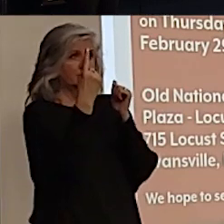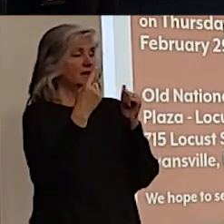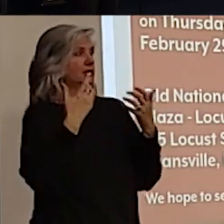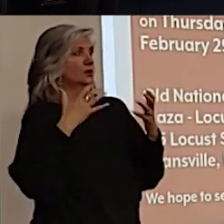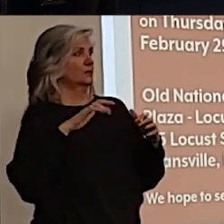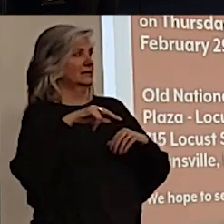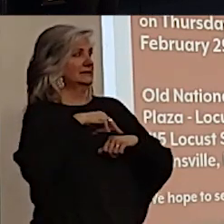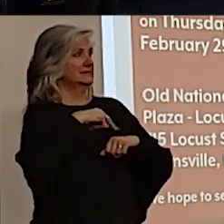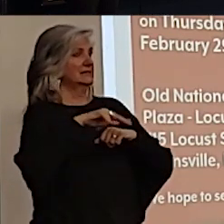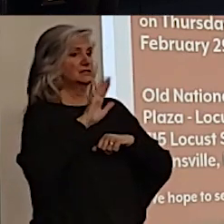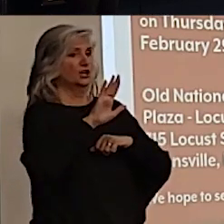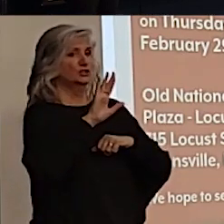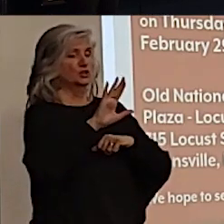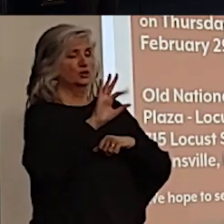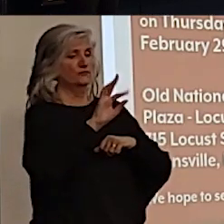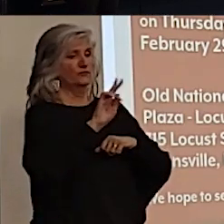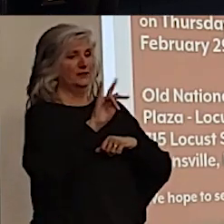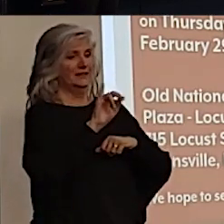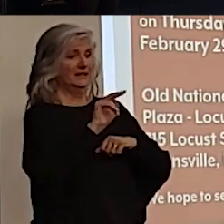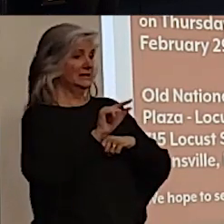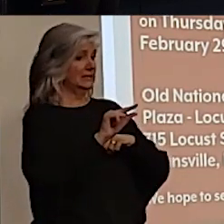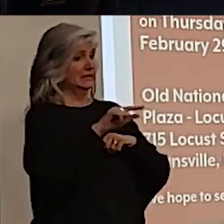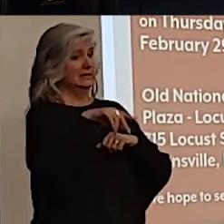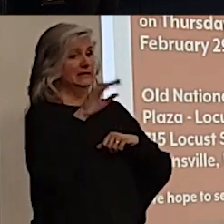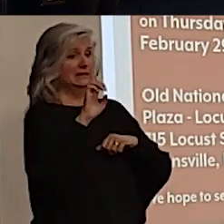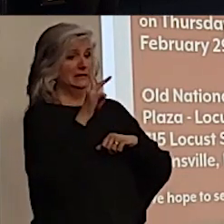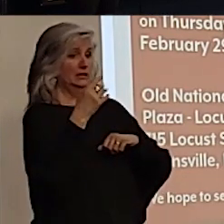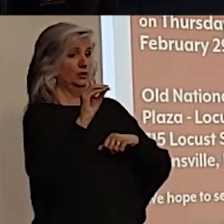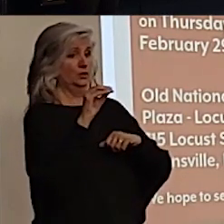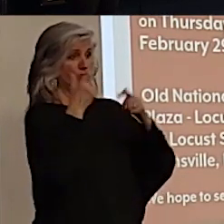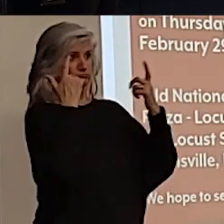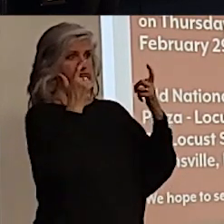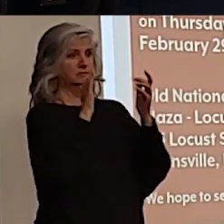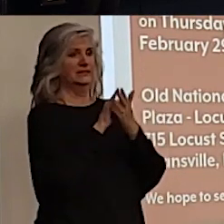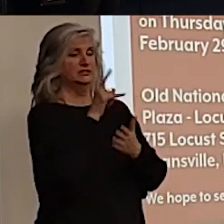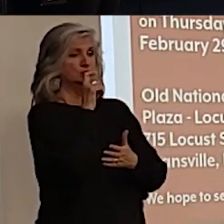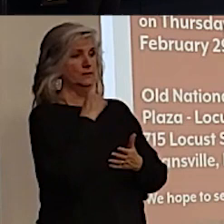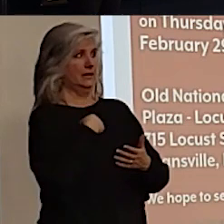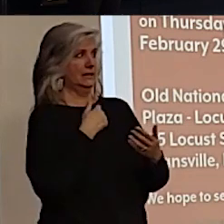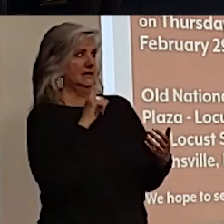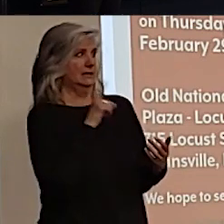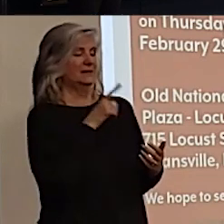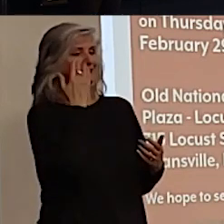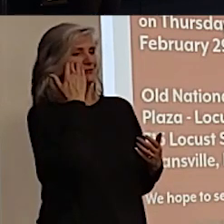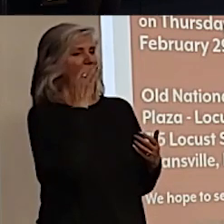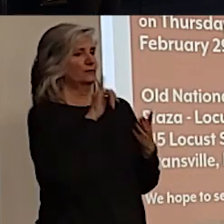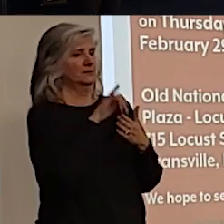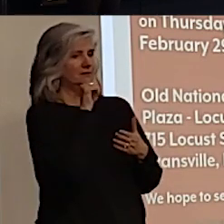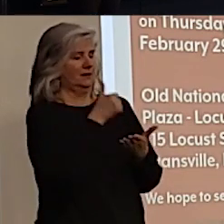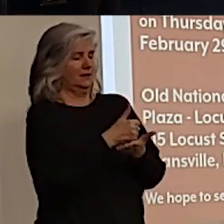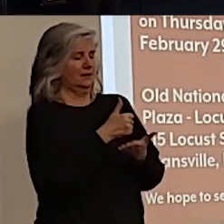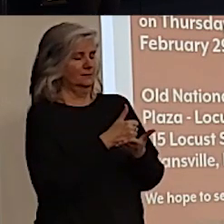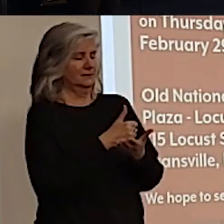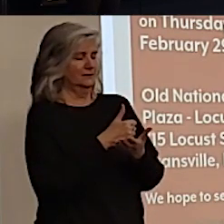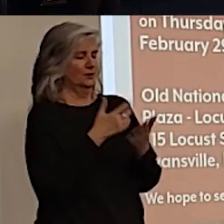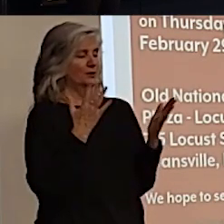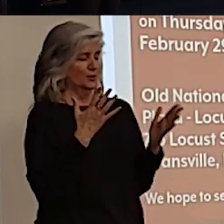dance on your frickin' ego. That's who I am. And I know that that won't help. So what I need from you